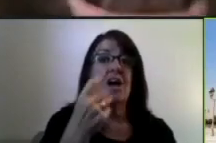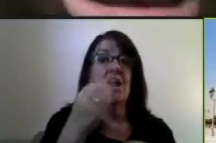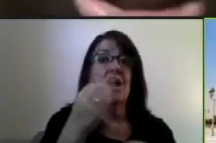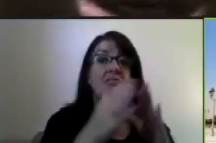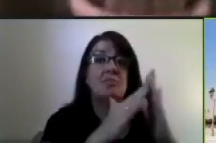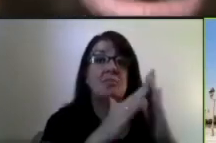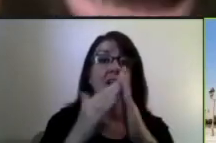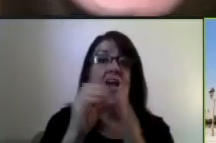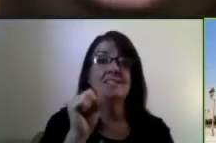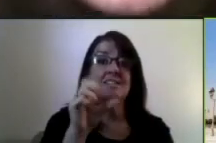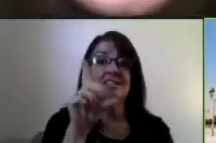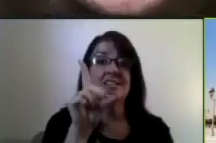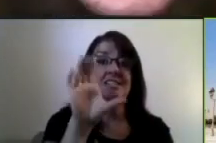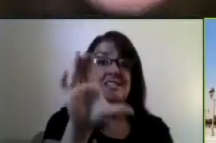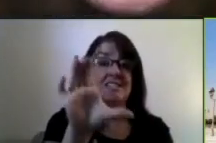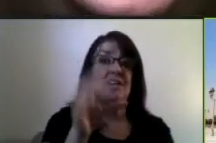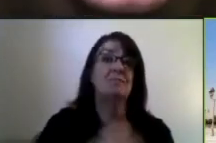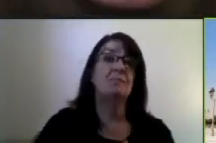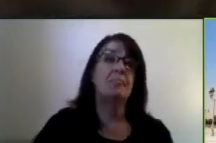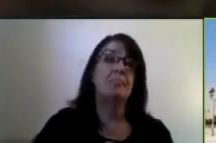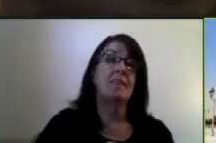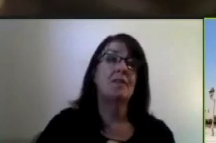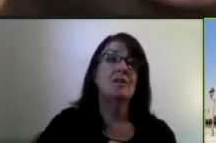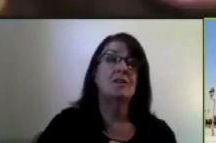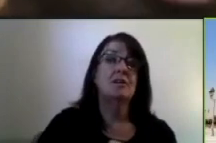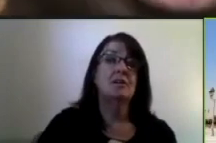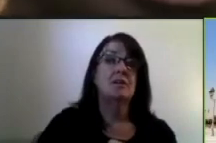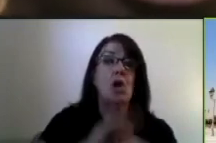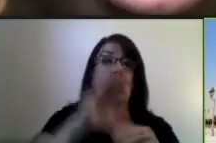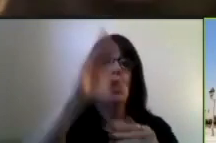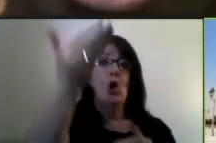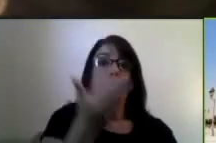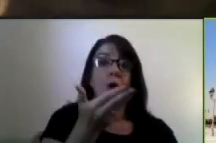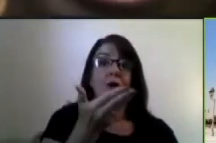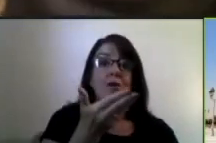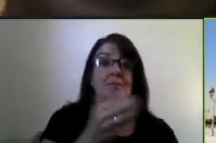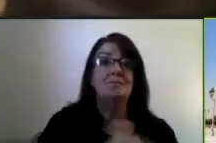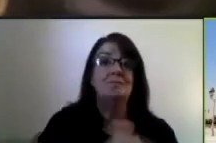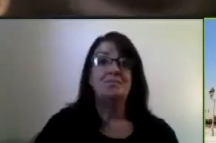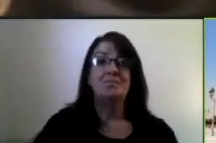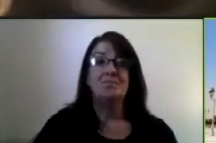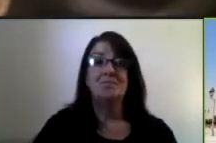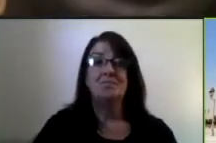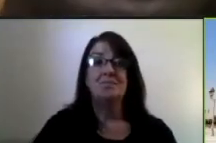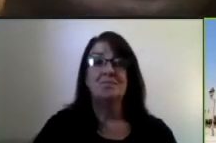DHDC, Detroit Hispanic Development Corporation. Welcome, Christian, and welcome, Ophelia.